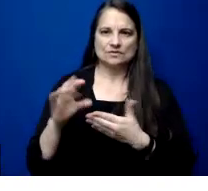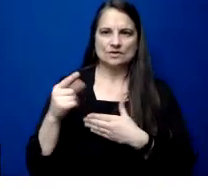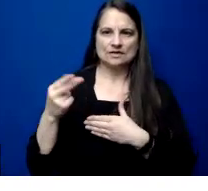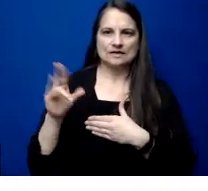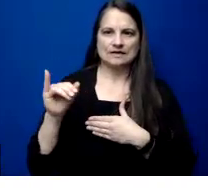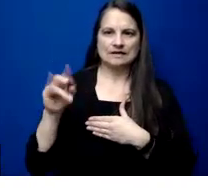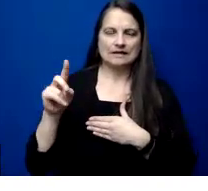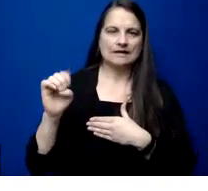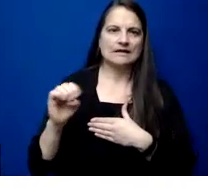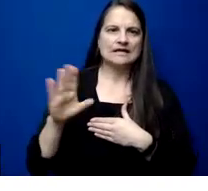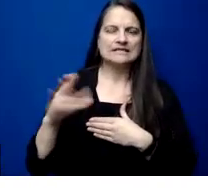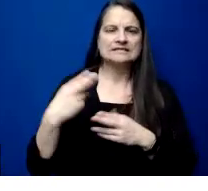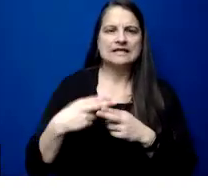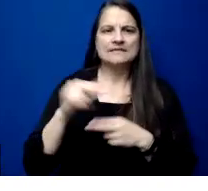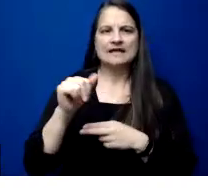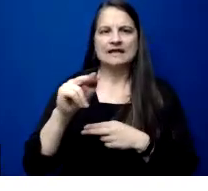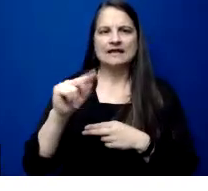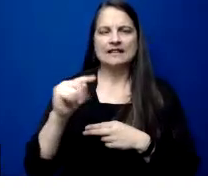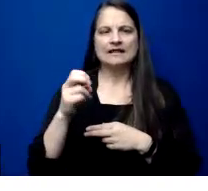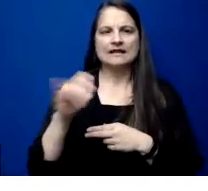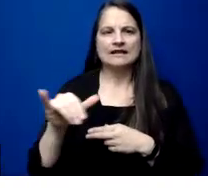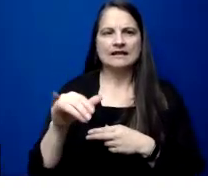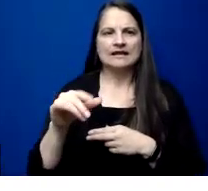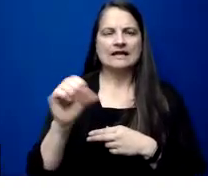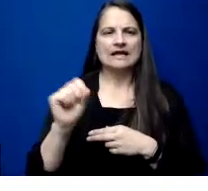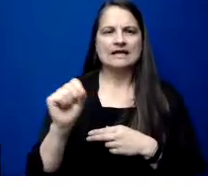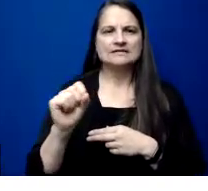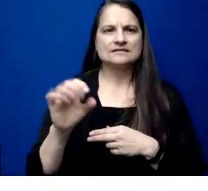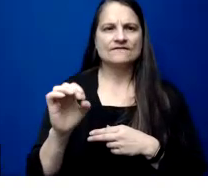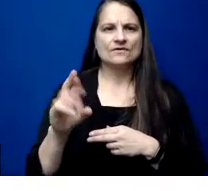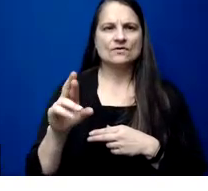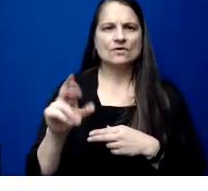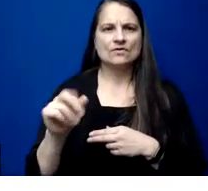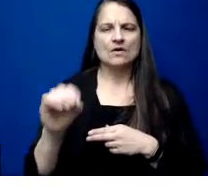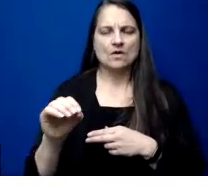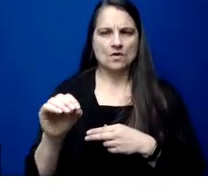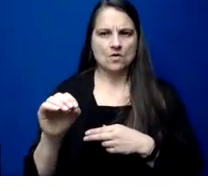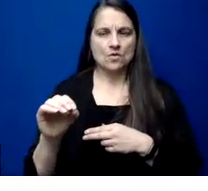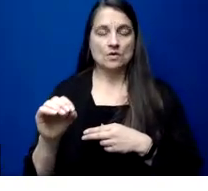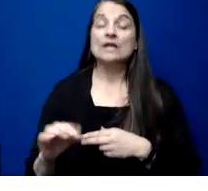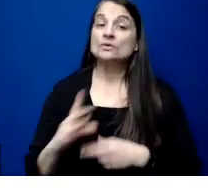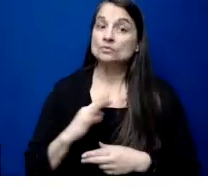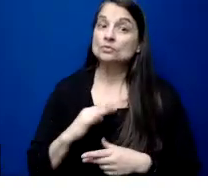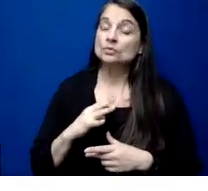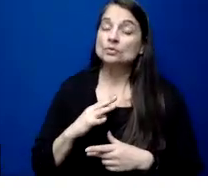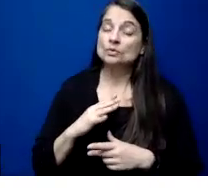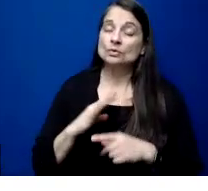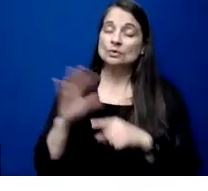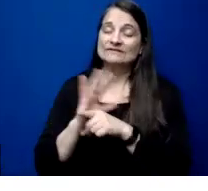Anthony Esperaro. Yeah. And he has so many cool videos, and it's not just about gaming, but he does